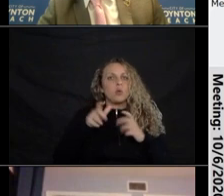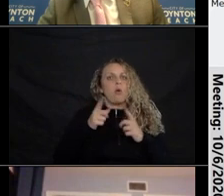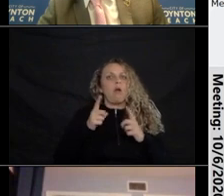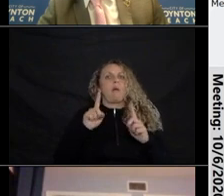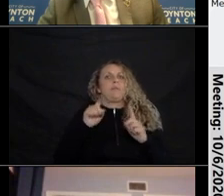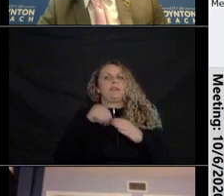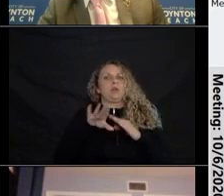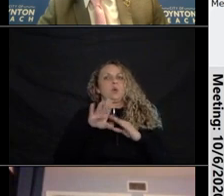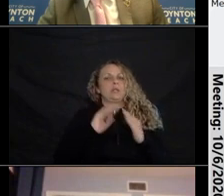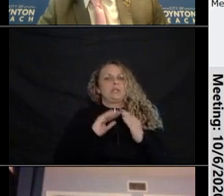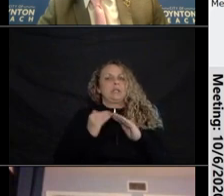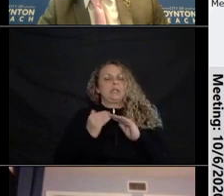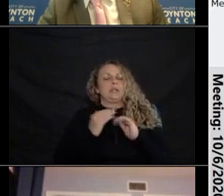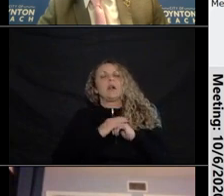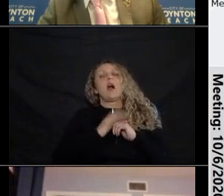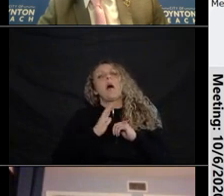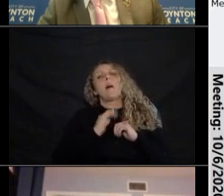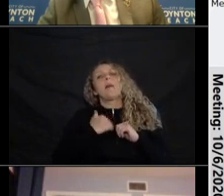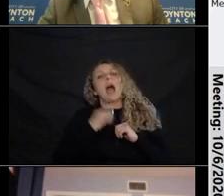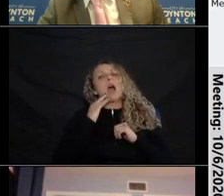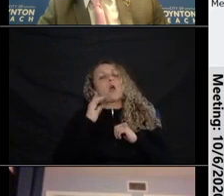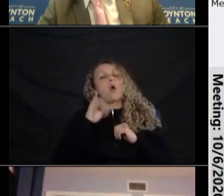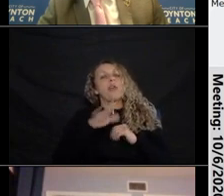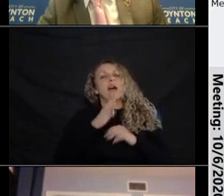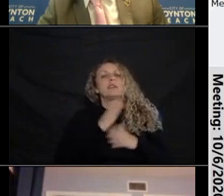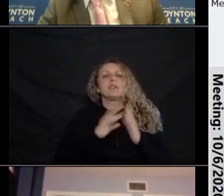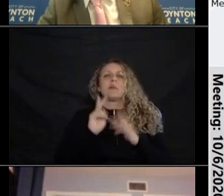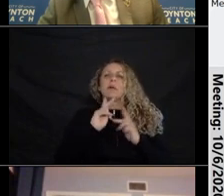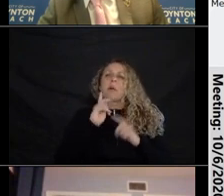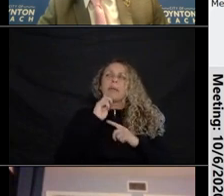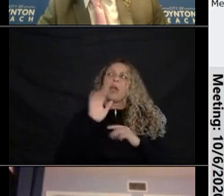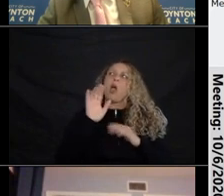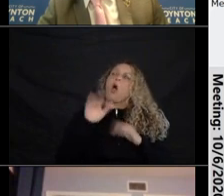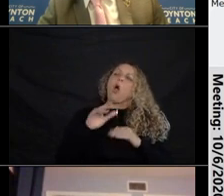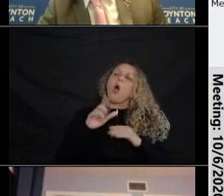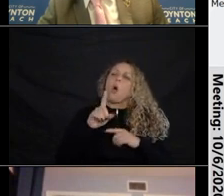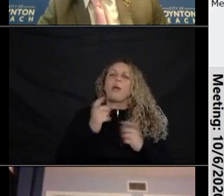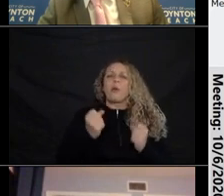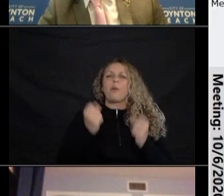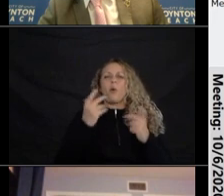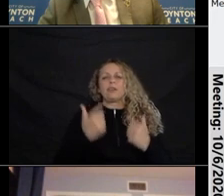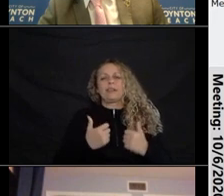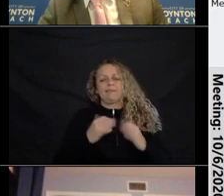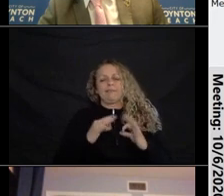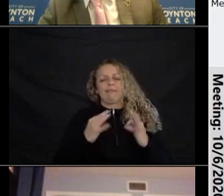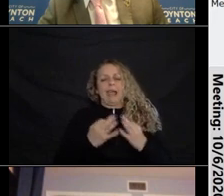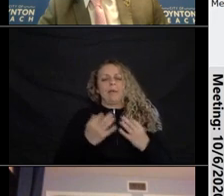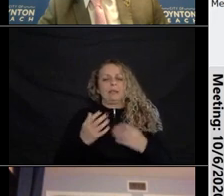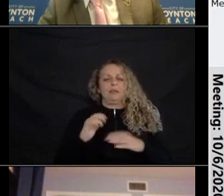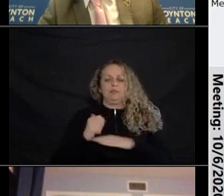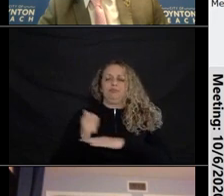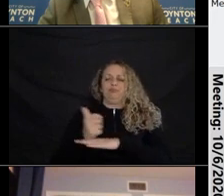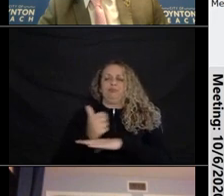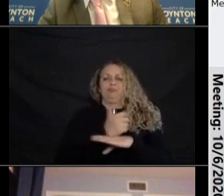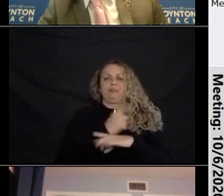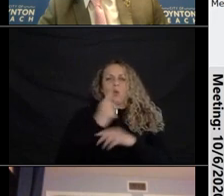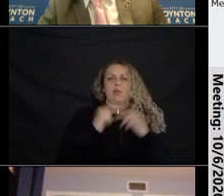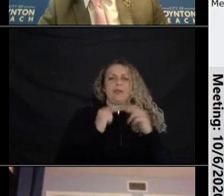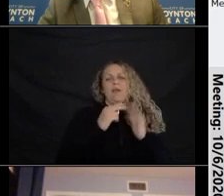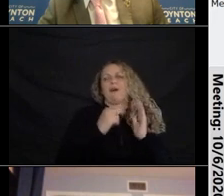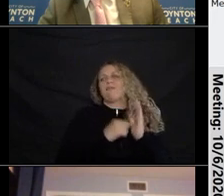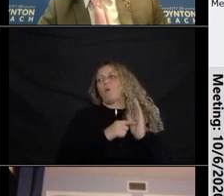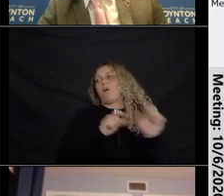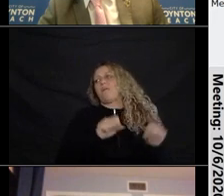your city. And I know that some people may think, oh, well, they're multifamily developers, they only build affordable